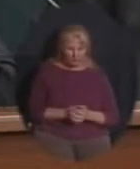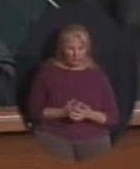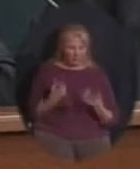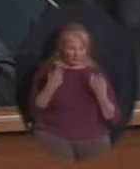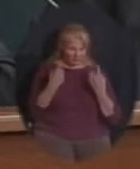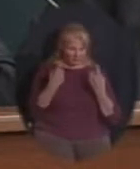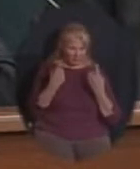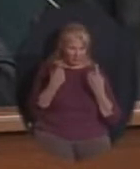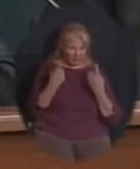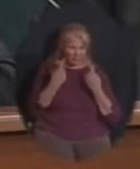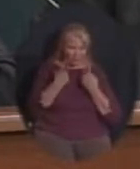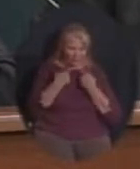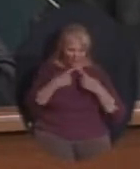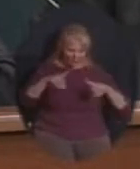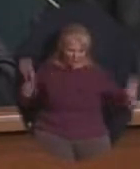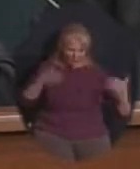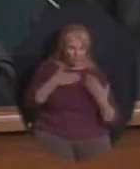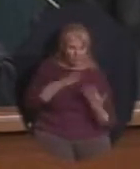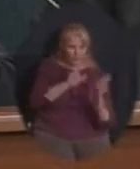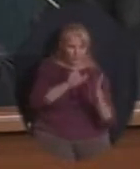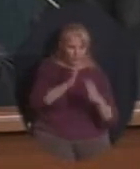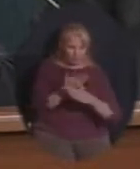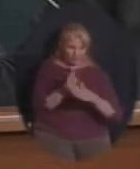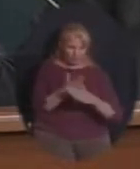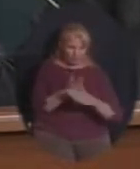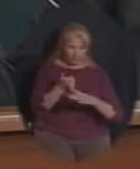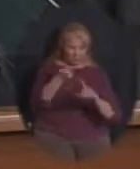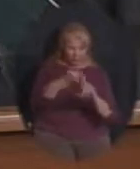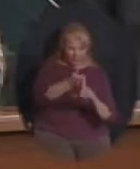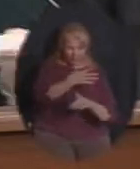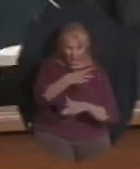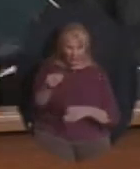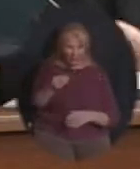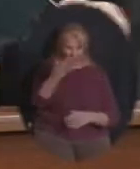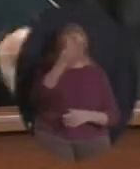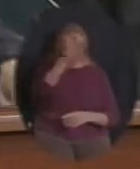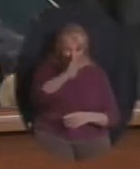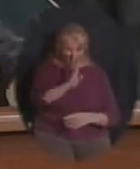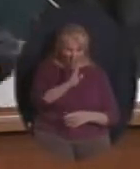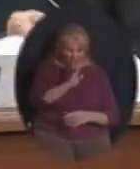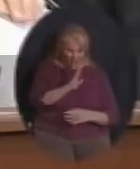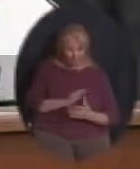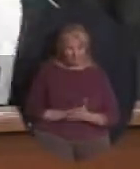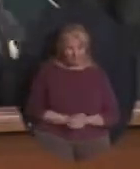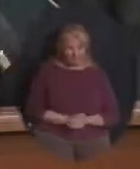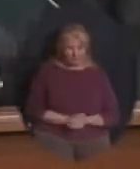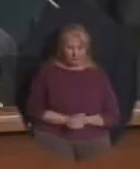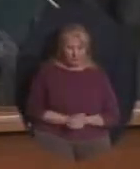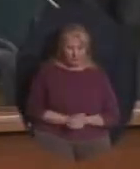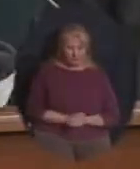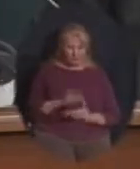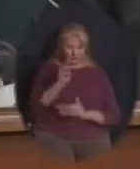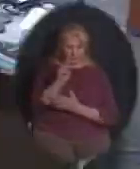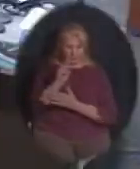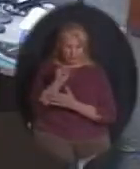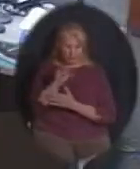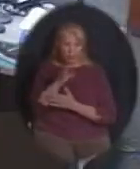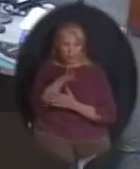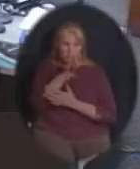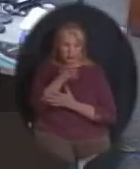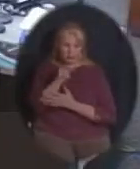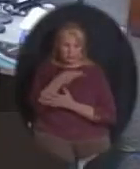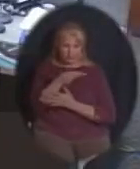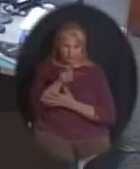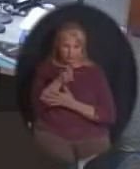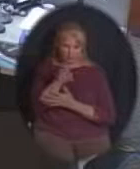God. It was never between you and them other way. Unquote, Mother Teresa. Thank you for indulging me, and let's take about a 10-minute